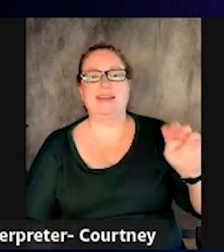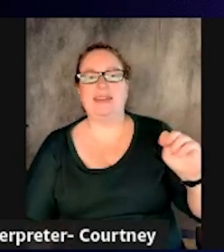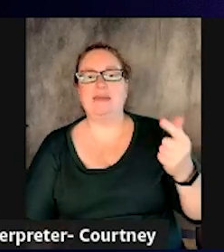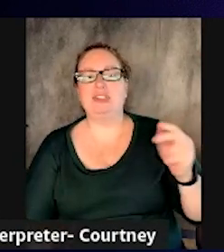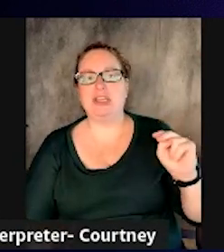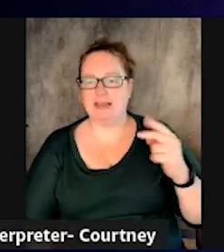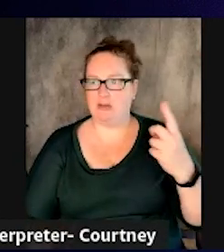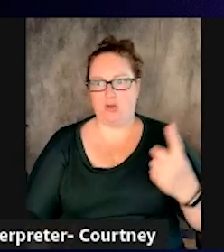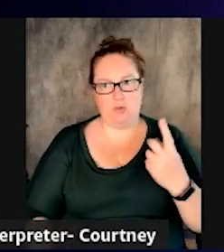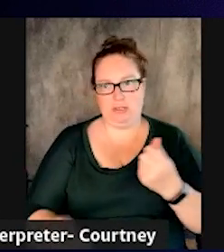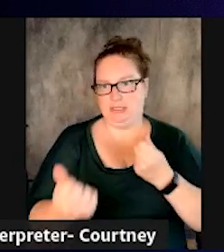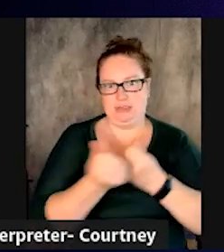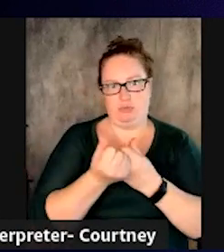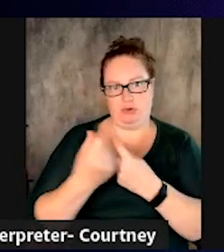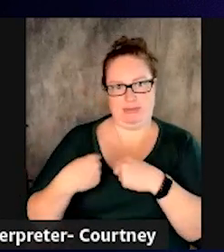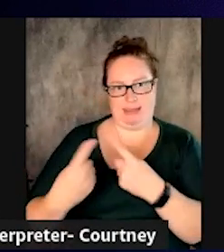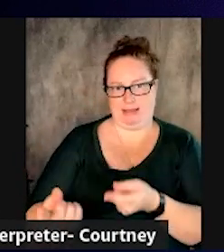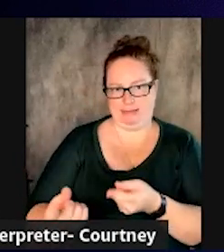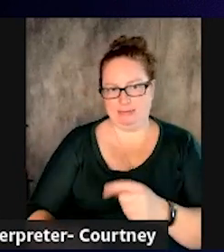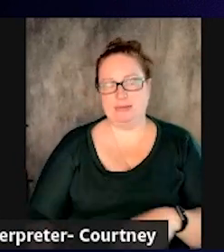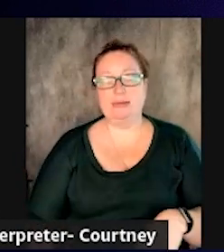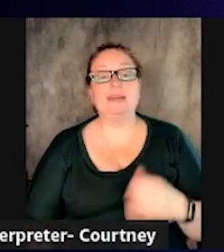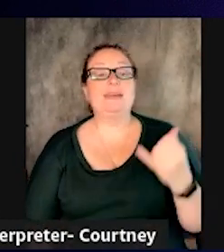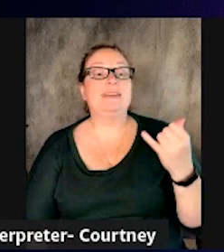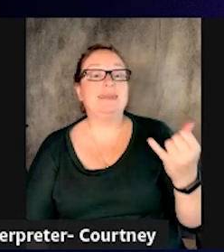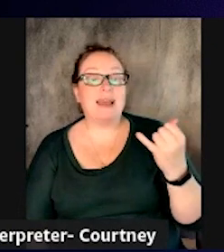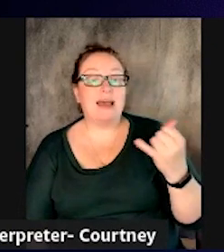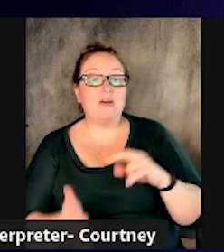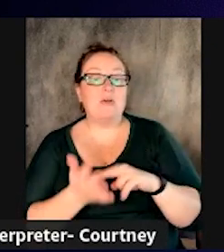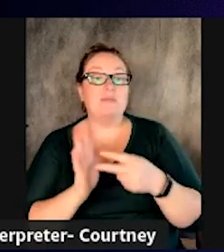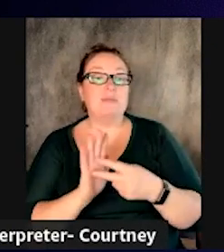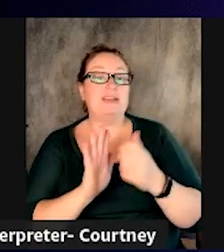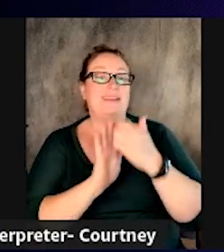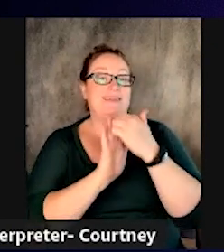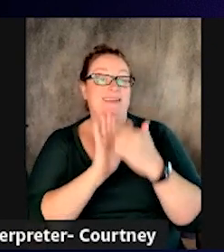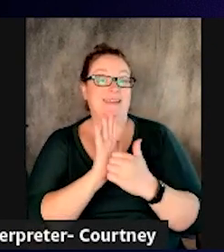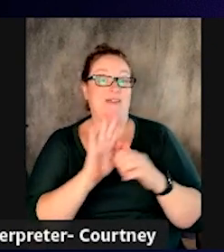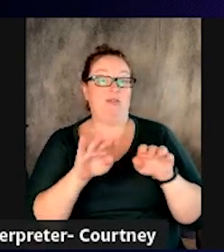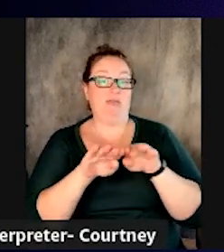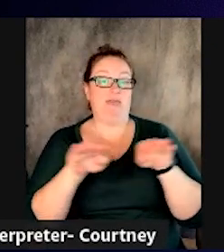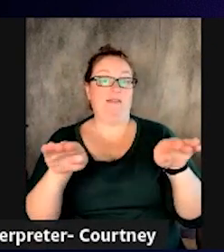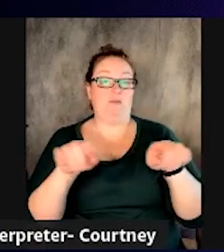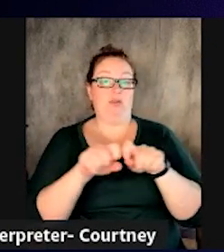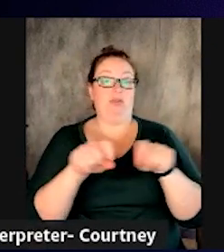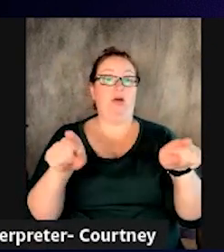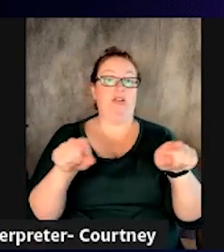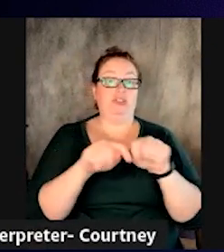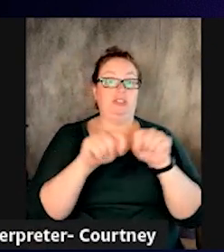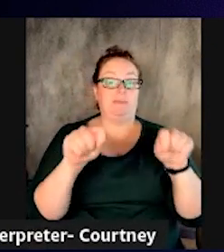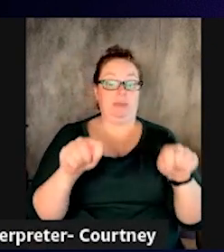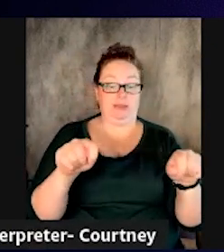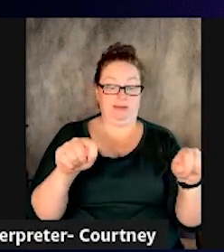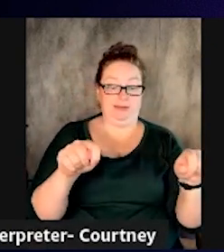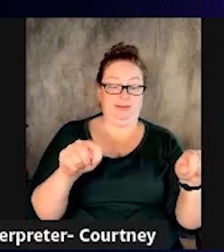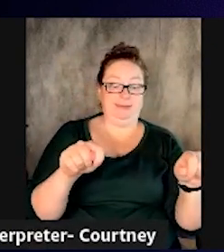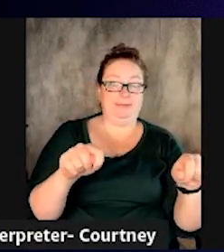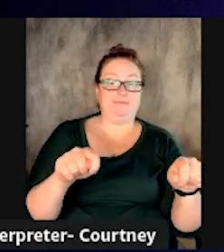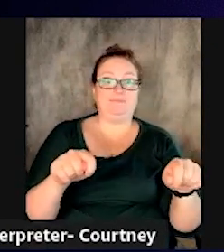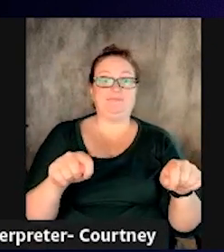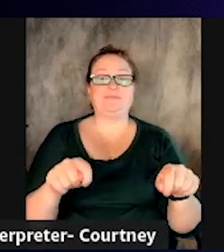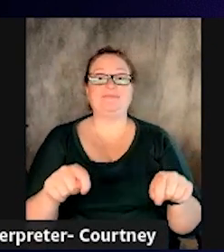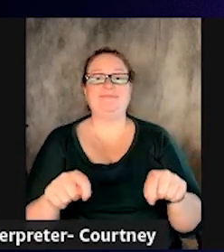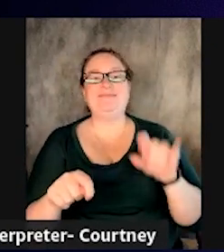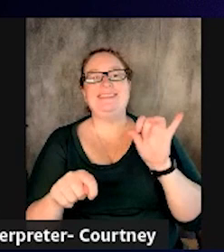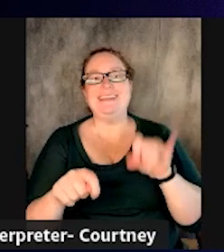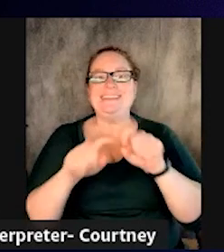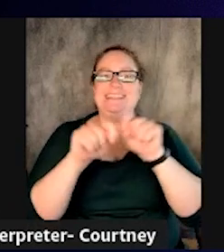that. But now I'm talking about an account level launch template, which is the template for the